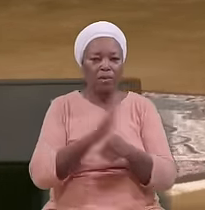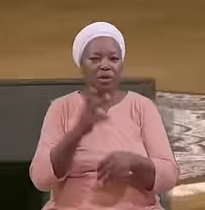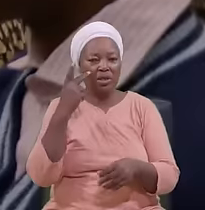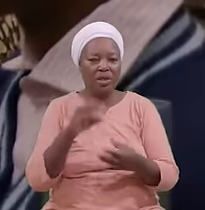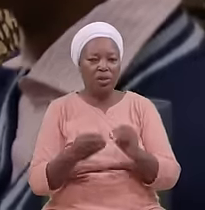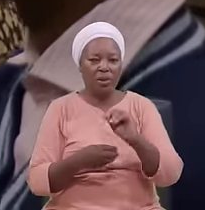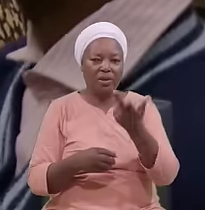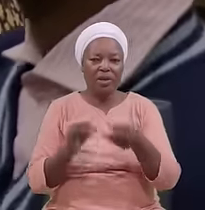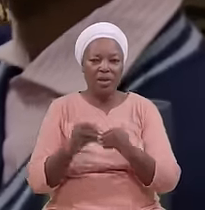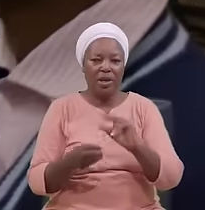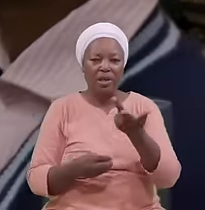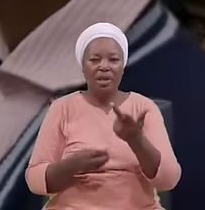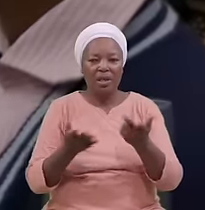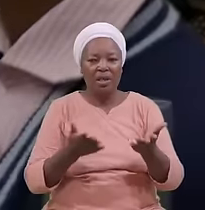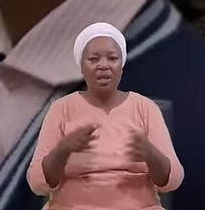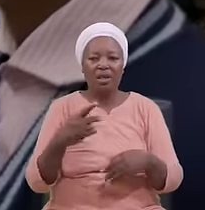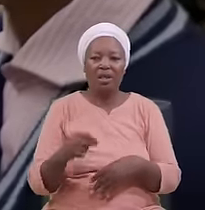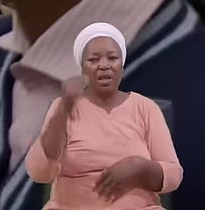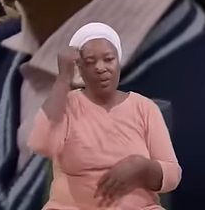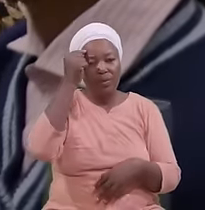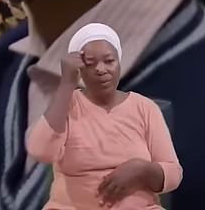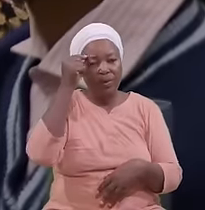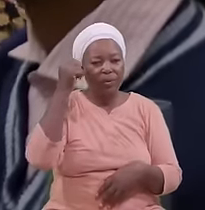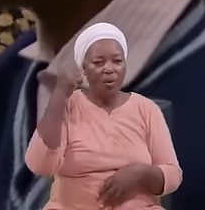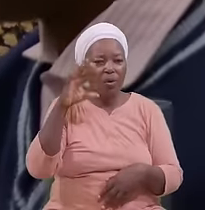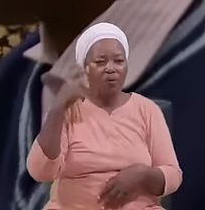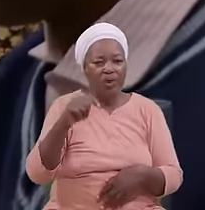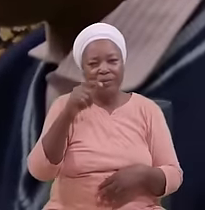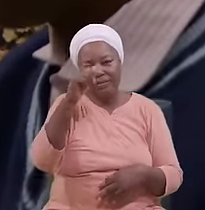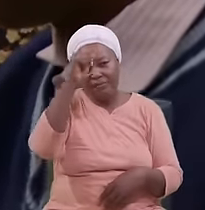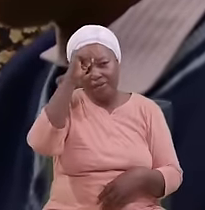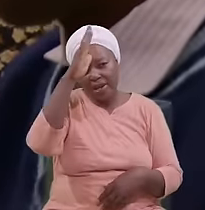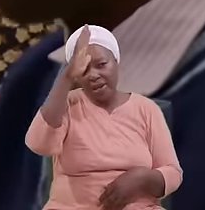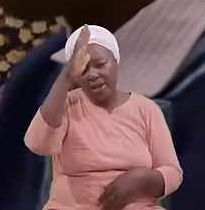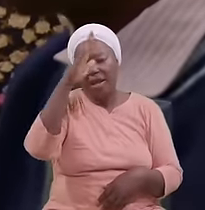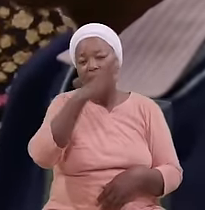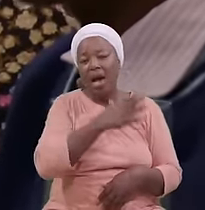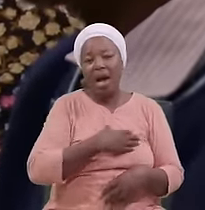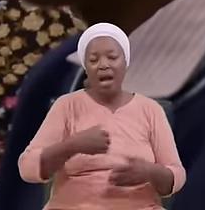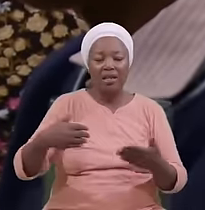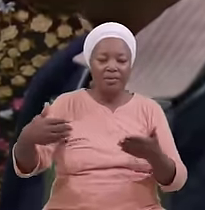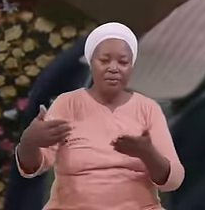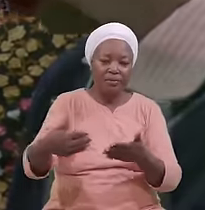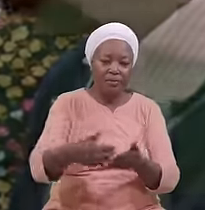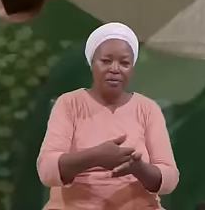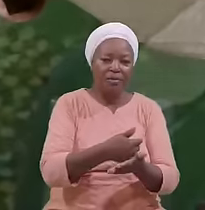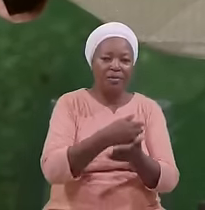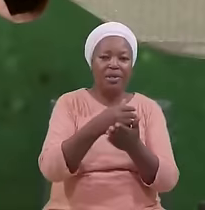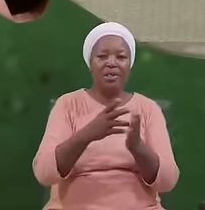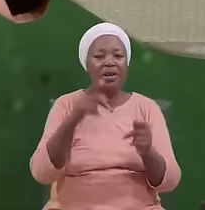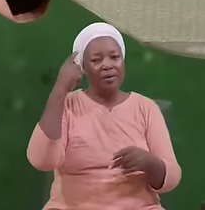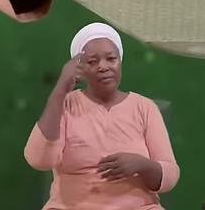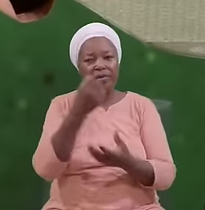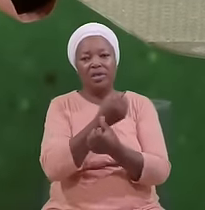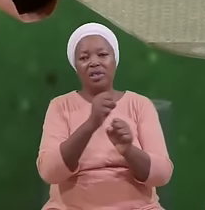three here, the thoughts of the Father and freshness for